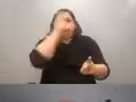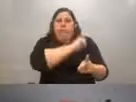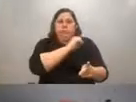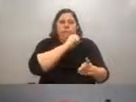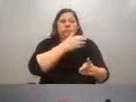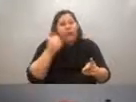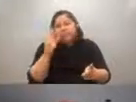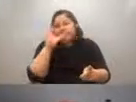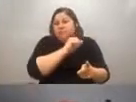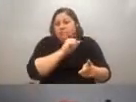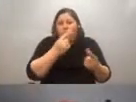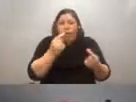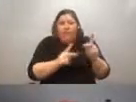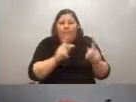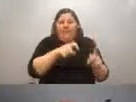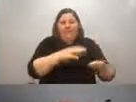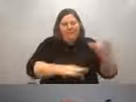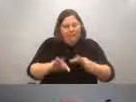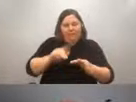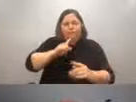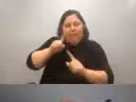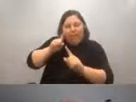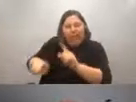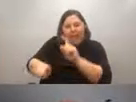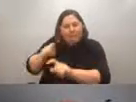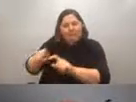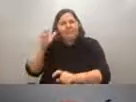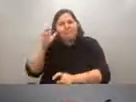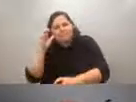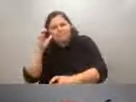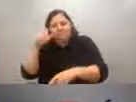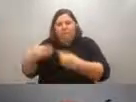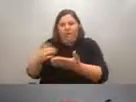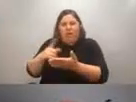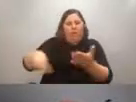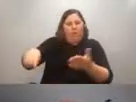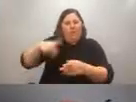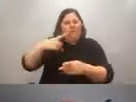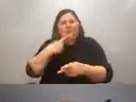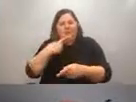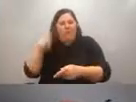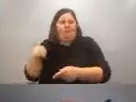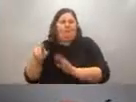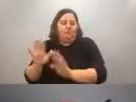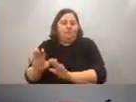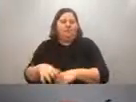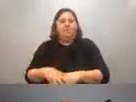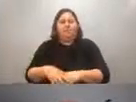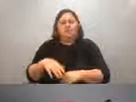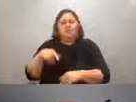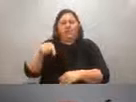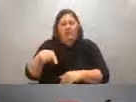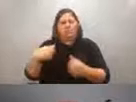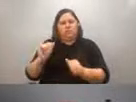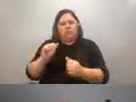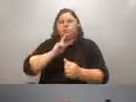as opposed to really asking and listening and and providing um so this intends to meet people